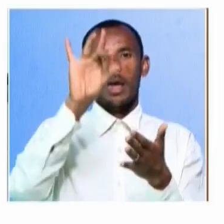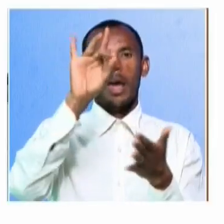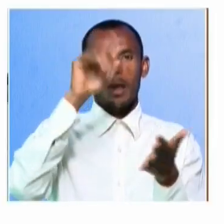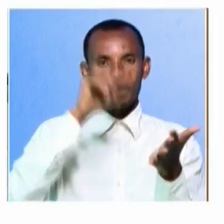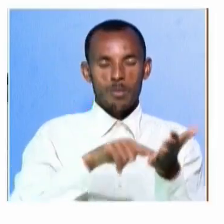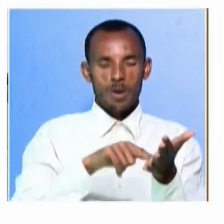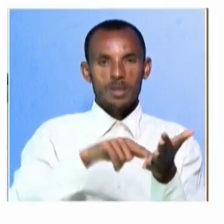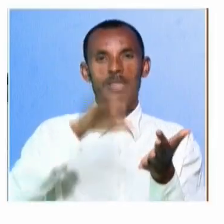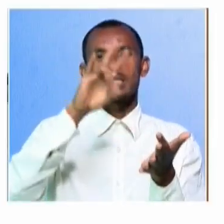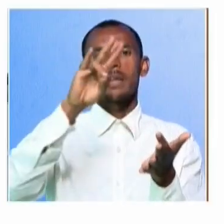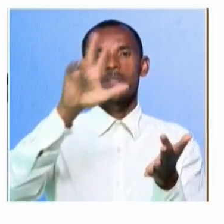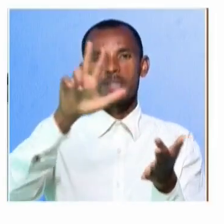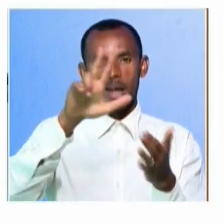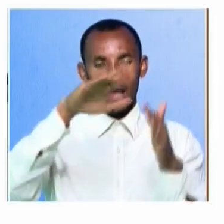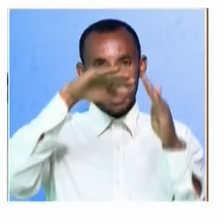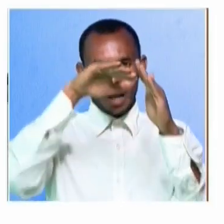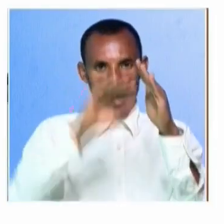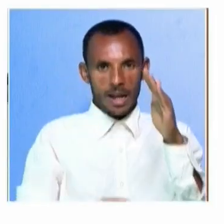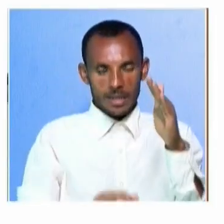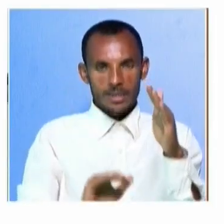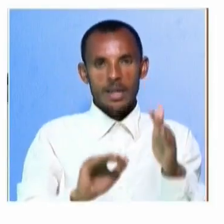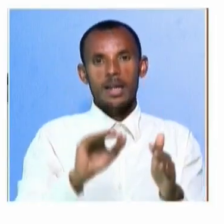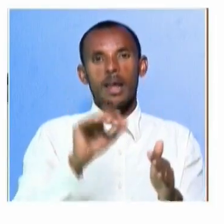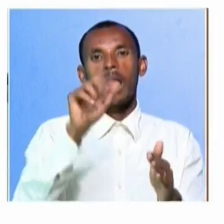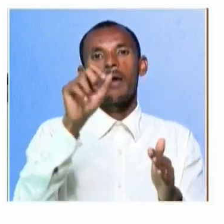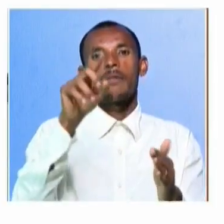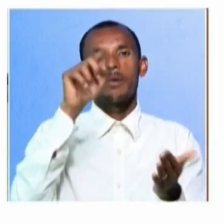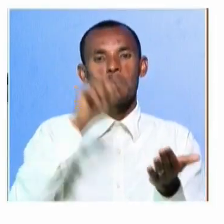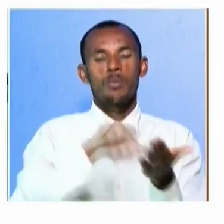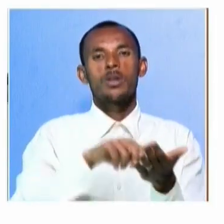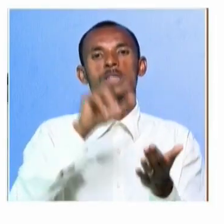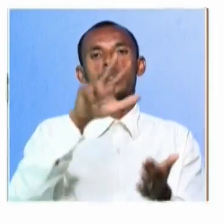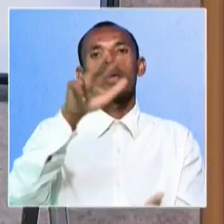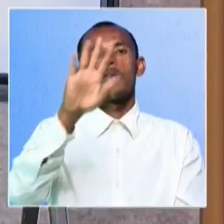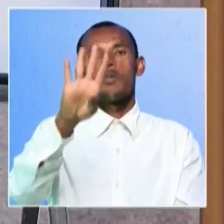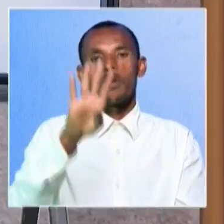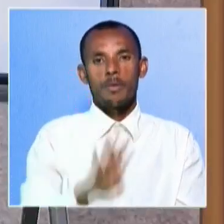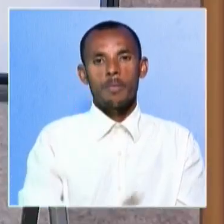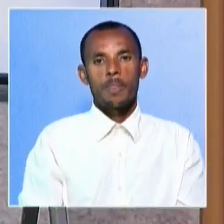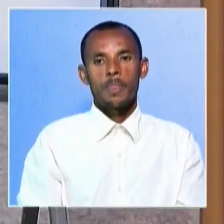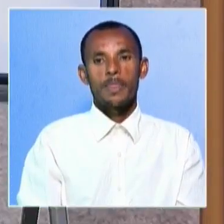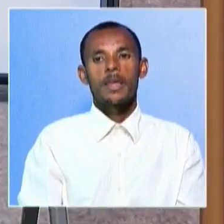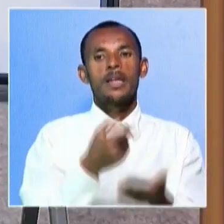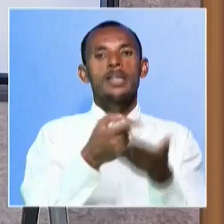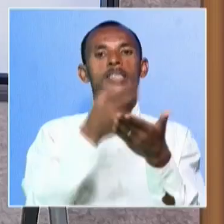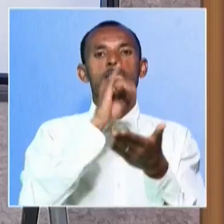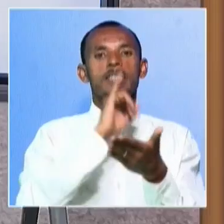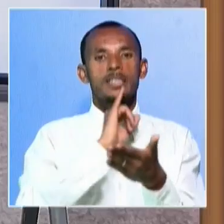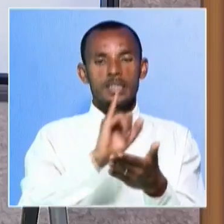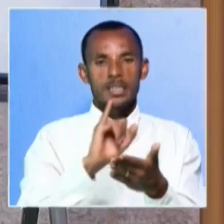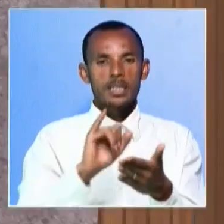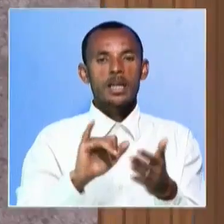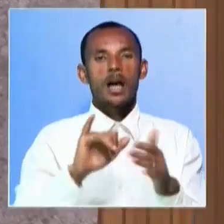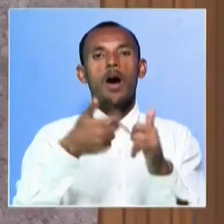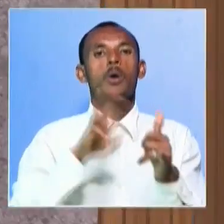8.73 is less than 11.34, okay? So this is how we